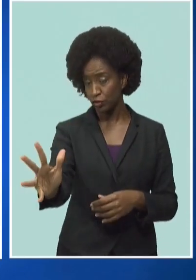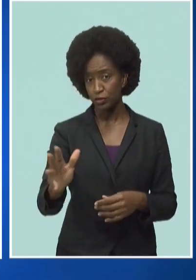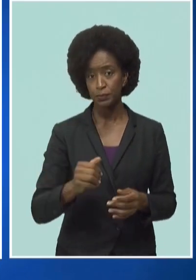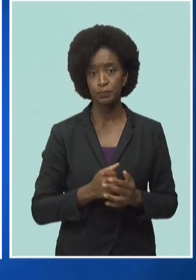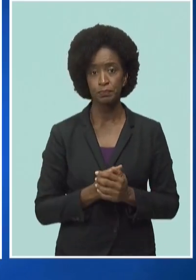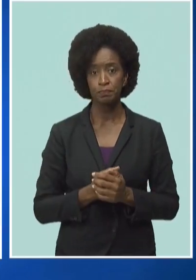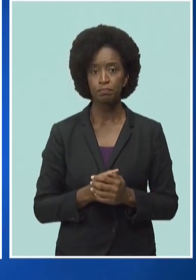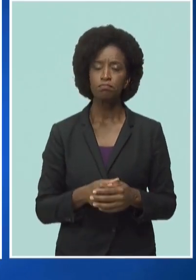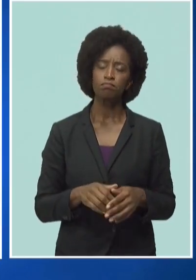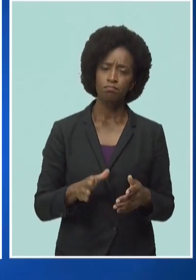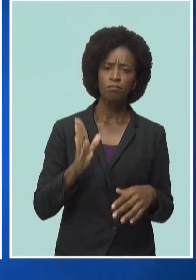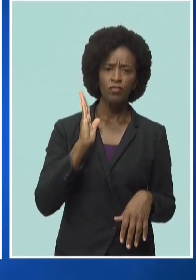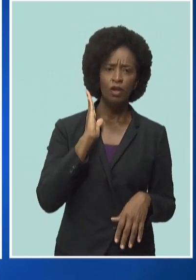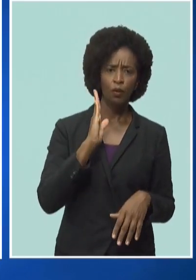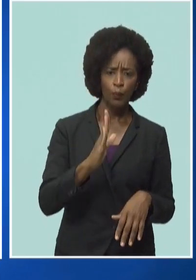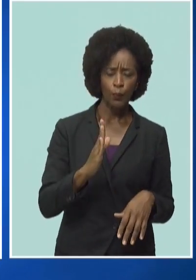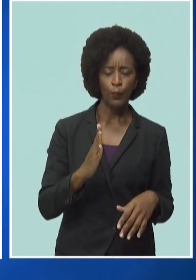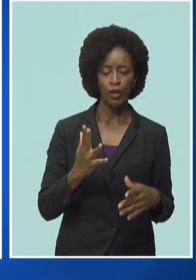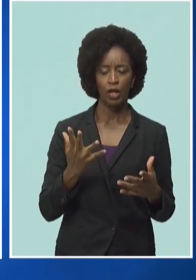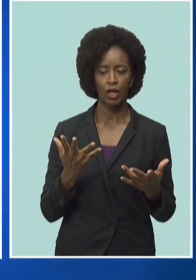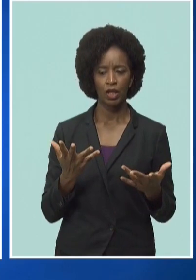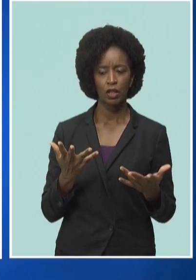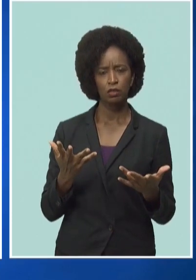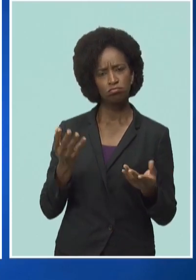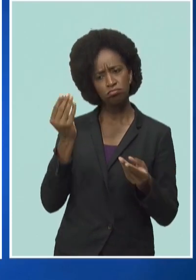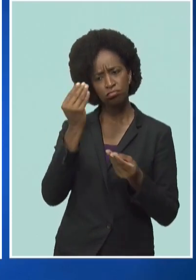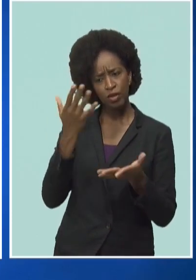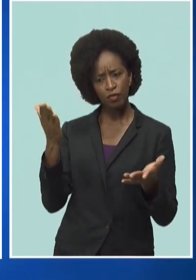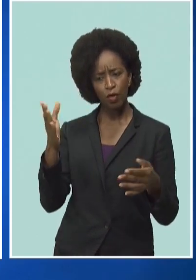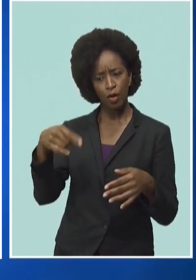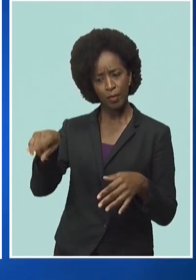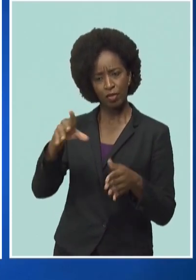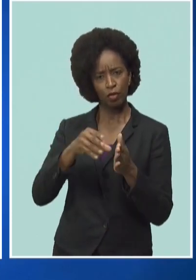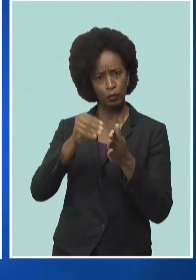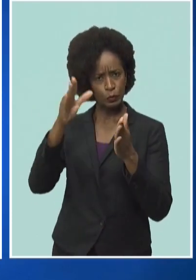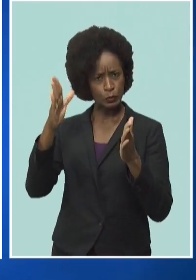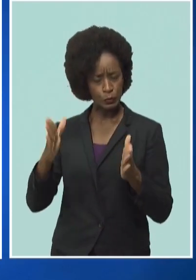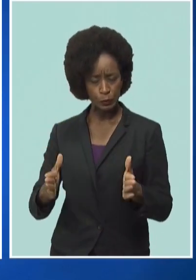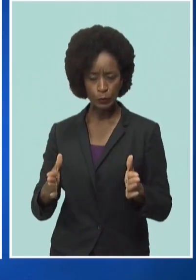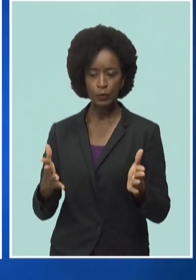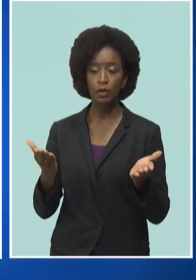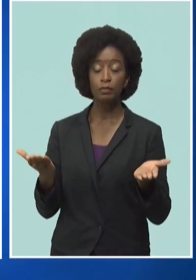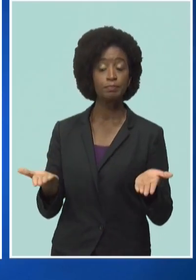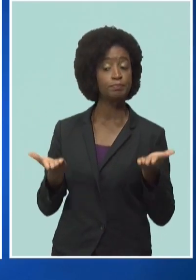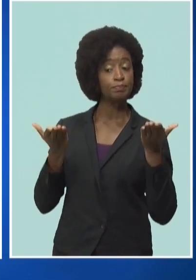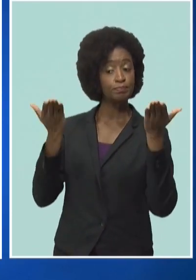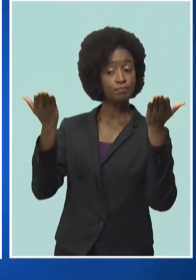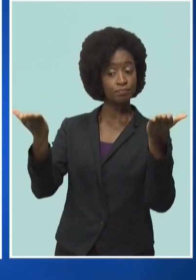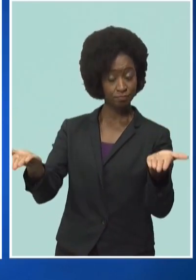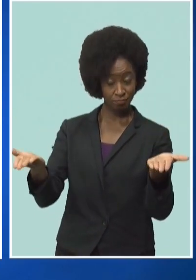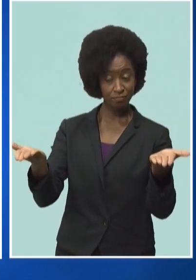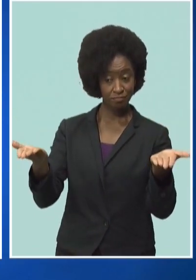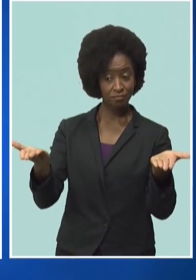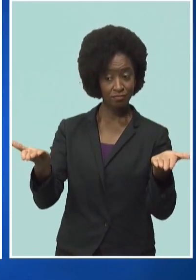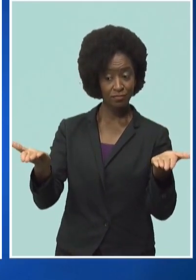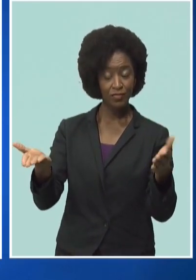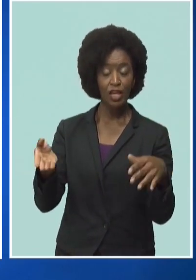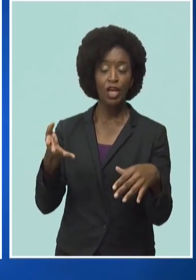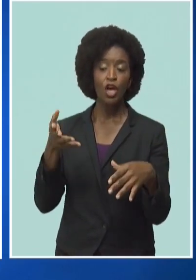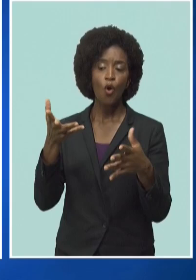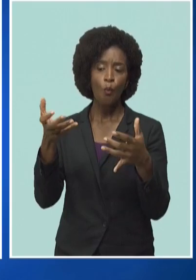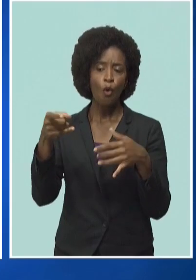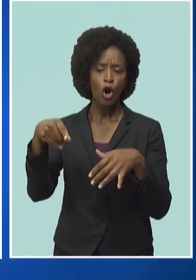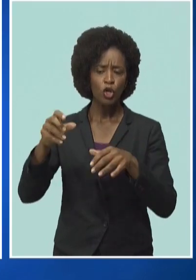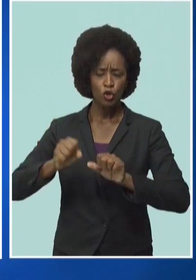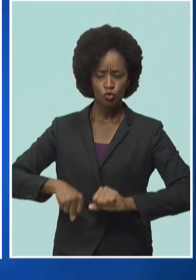going to propose not just what we're going to take from the children, but what we're going to give them in exchange. And we do have the stick, which the Attorney General and